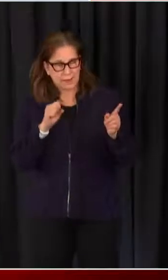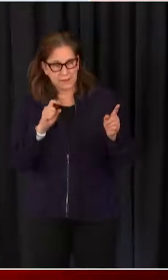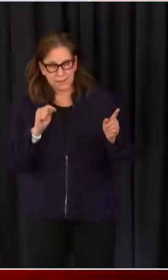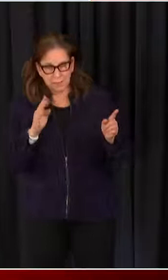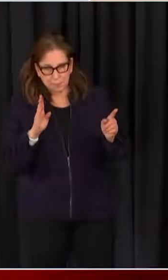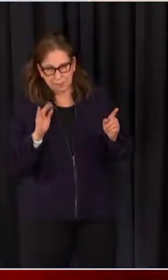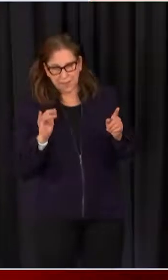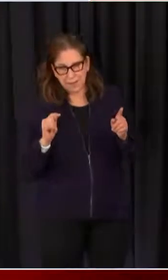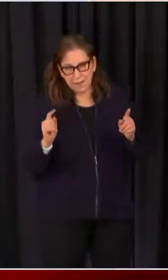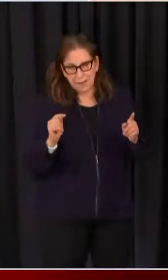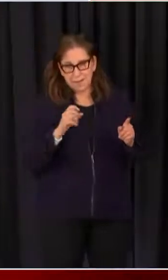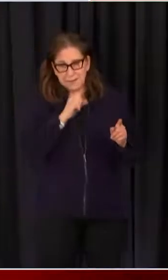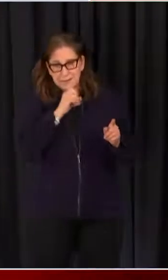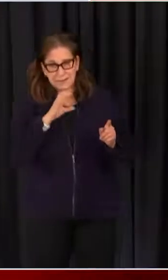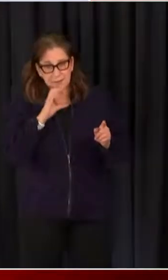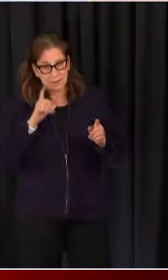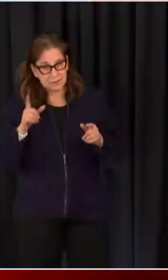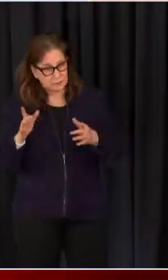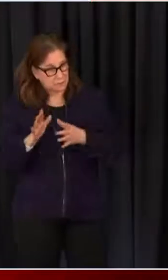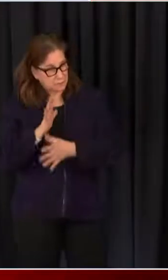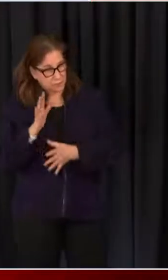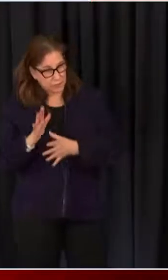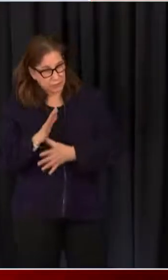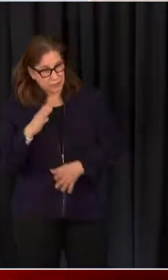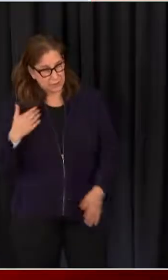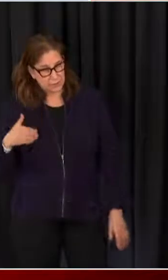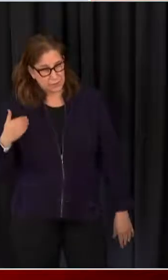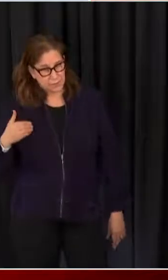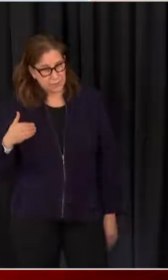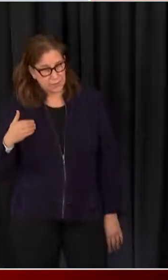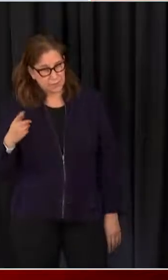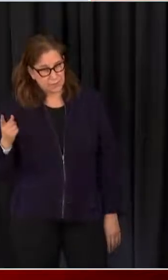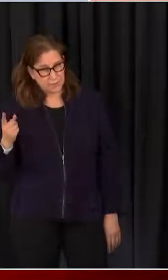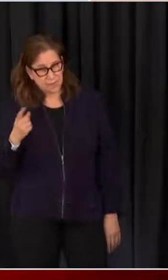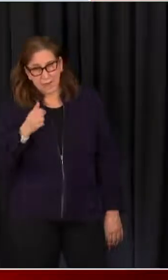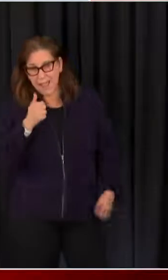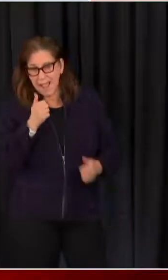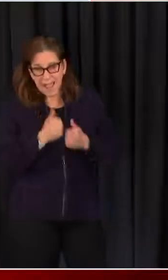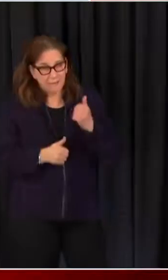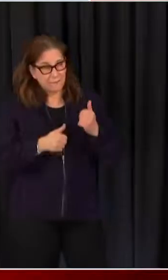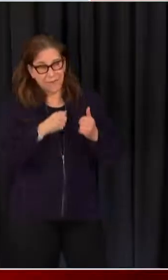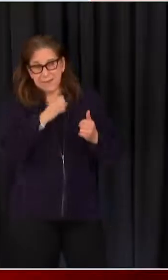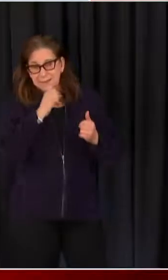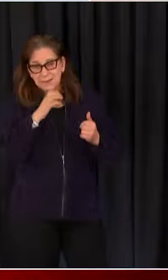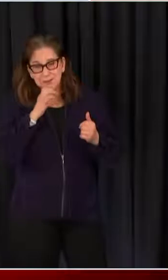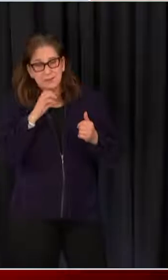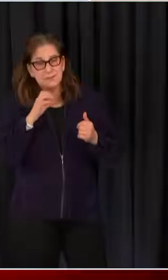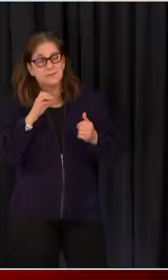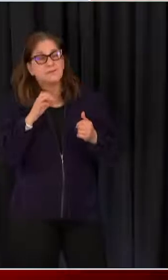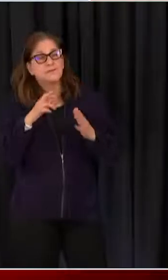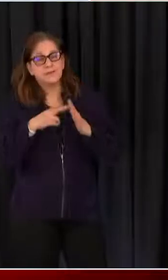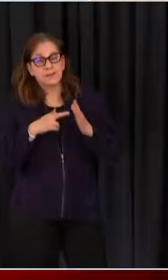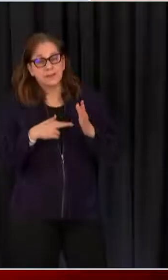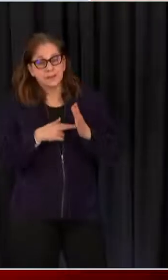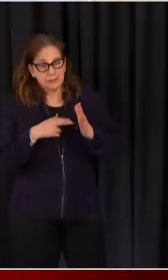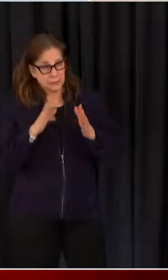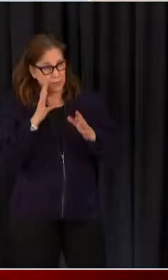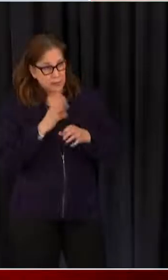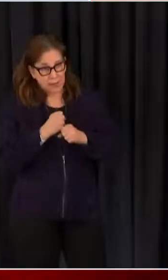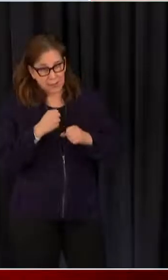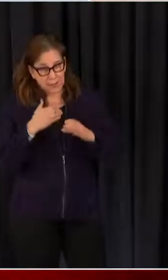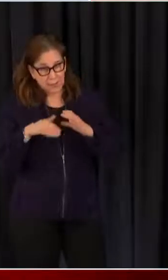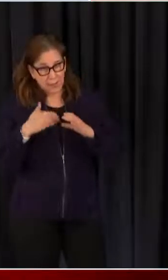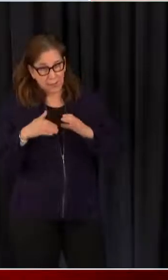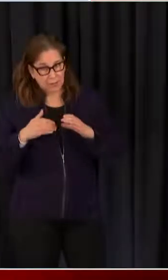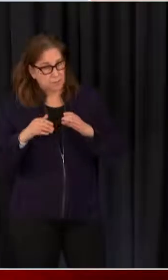when you say seniors are highly favored, does that mean every senior who registers would get an email before every 30-year-old with a